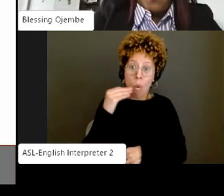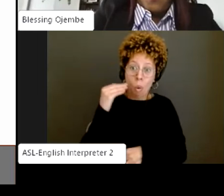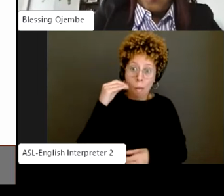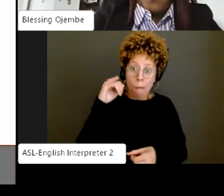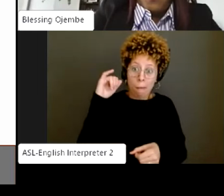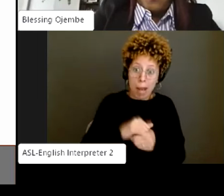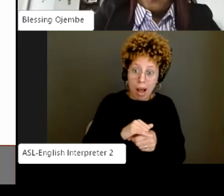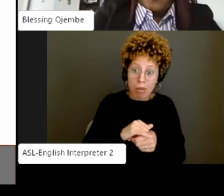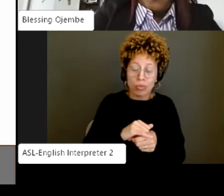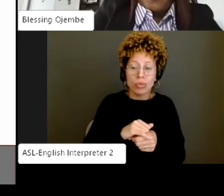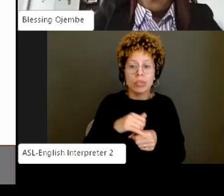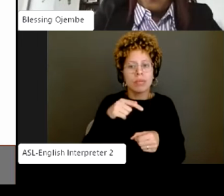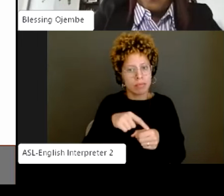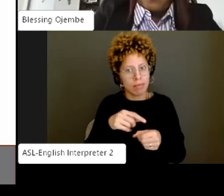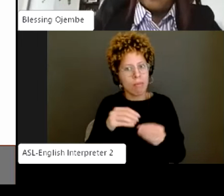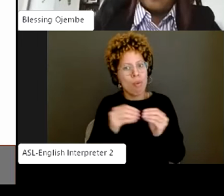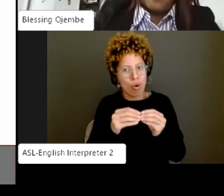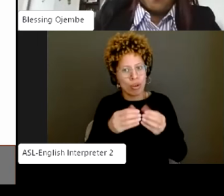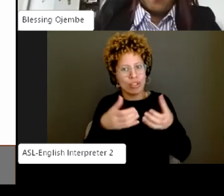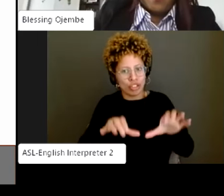be victim of abuse.